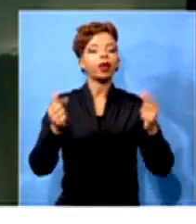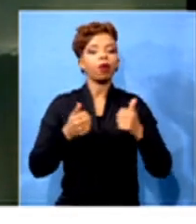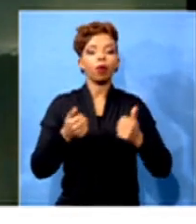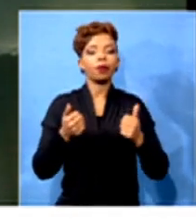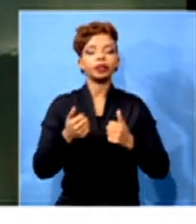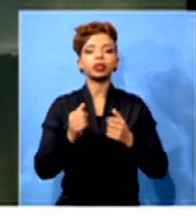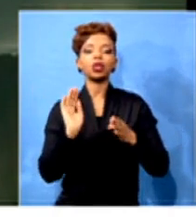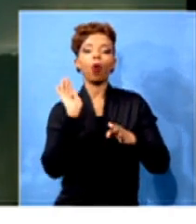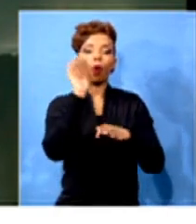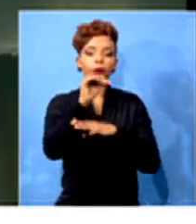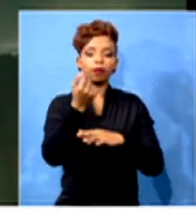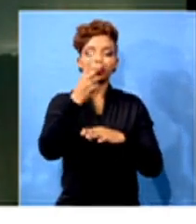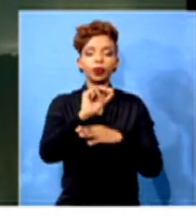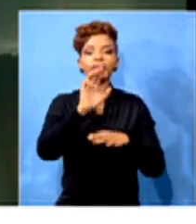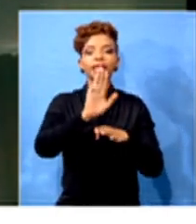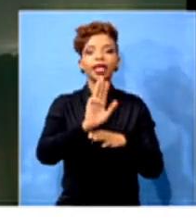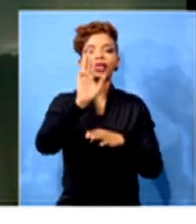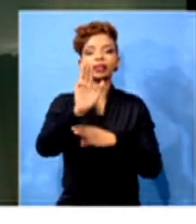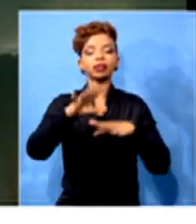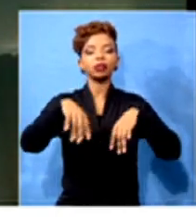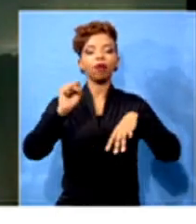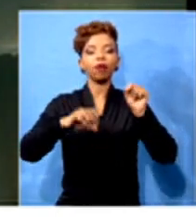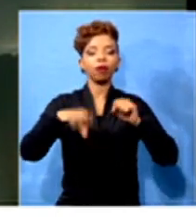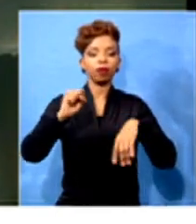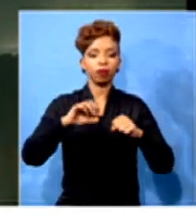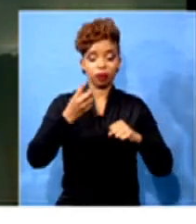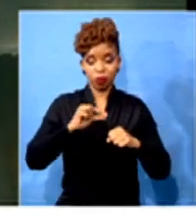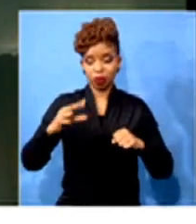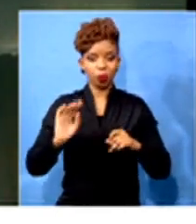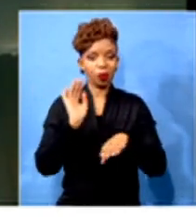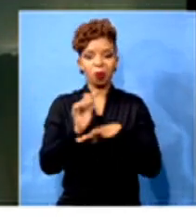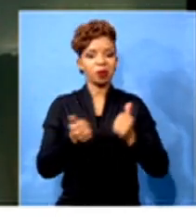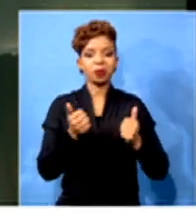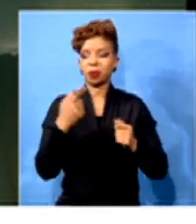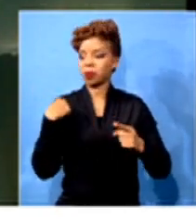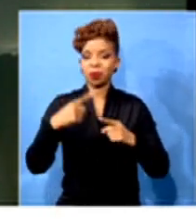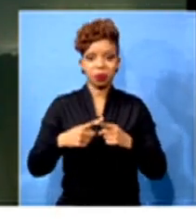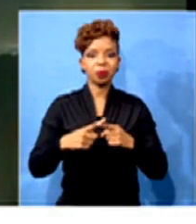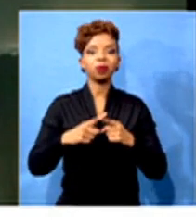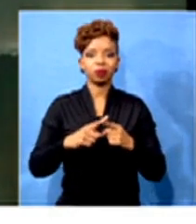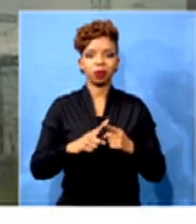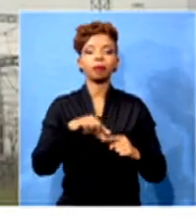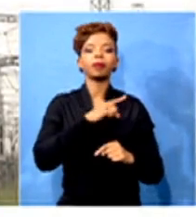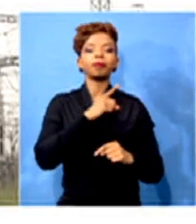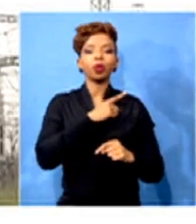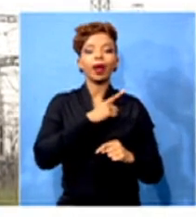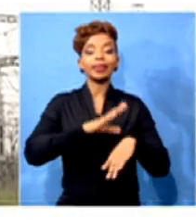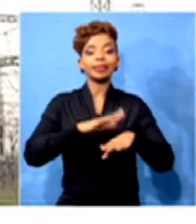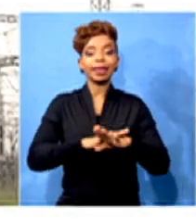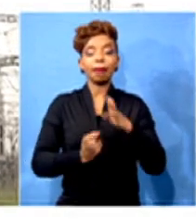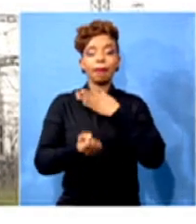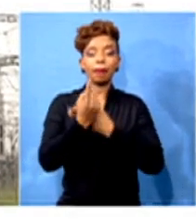really the major contributor was in January, February and March, right before we had the lockdown.